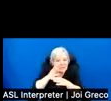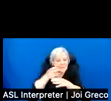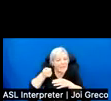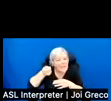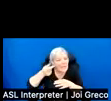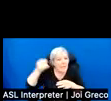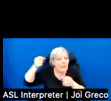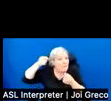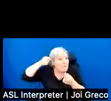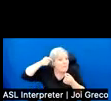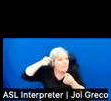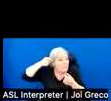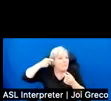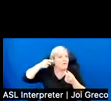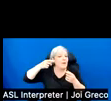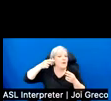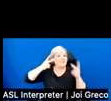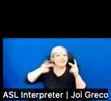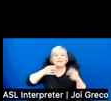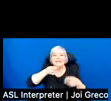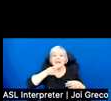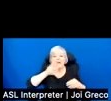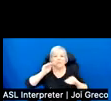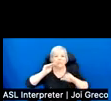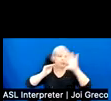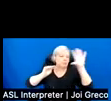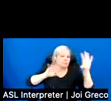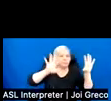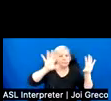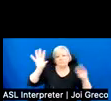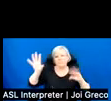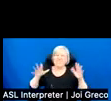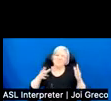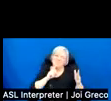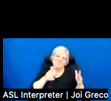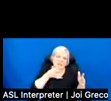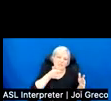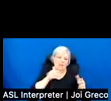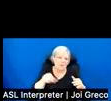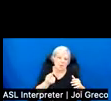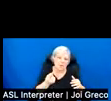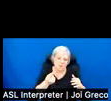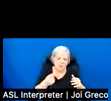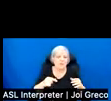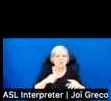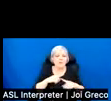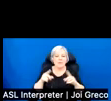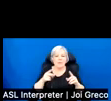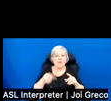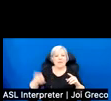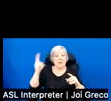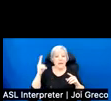as a result, the person can see different light forms, but that's pretty much all they can see, is different light forms. And so the highest visual